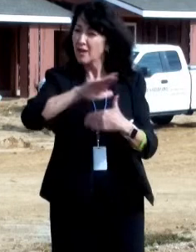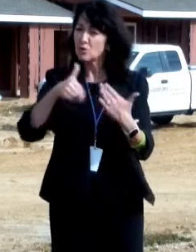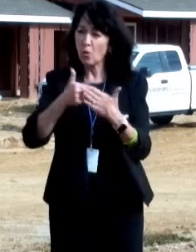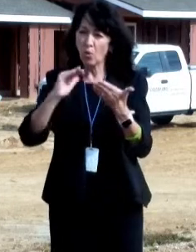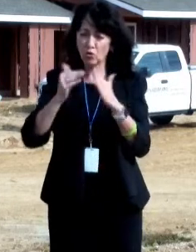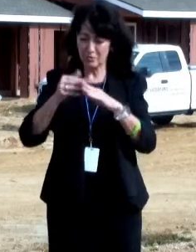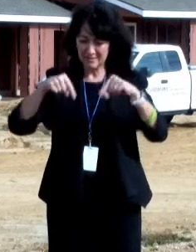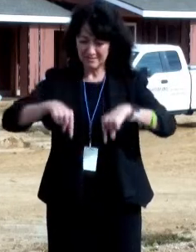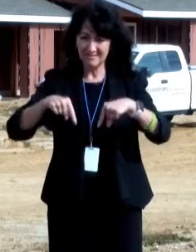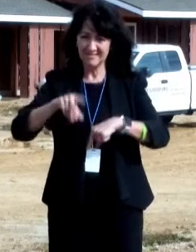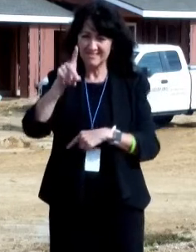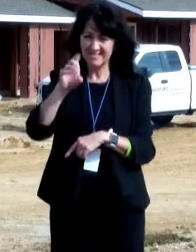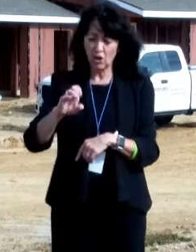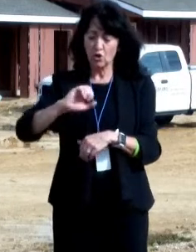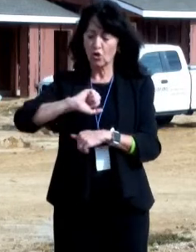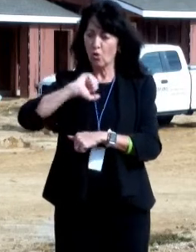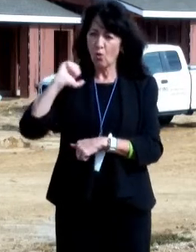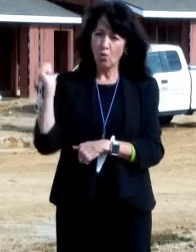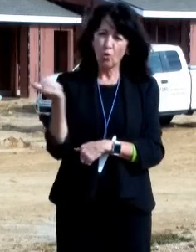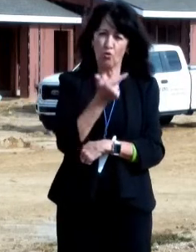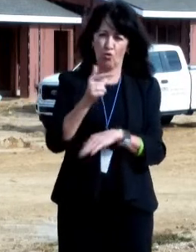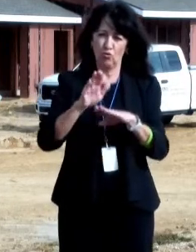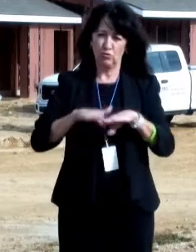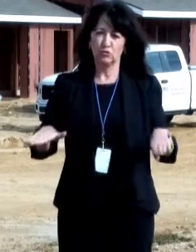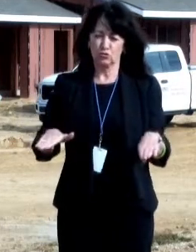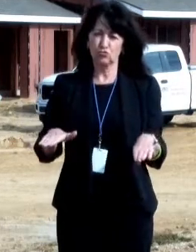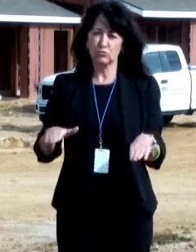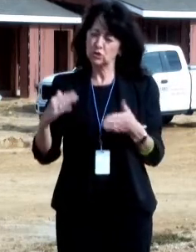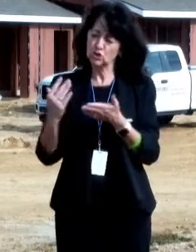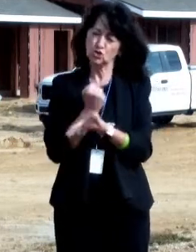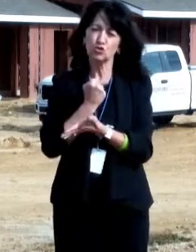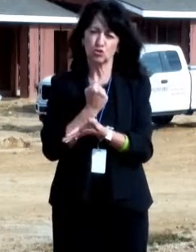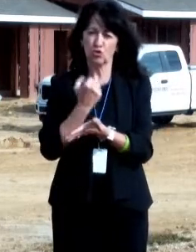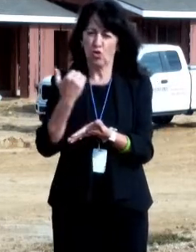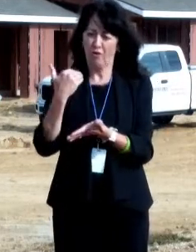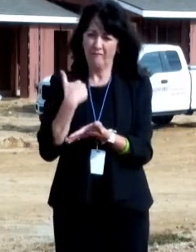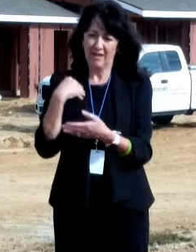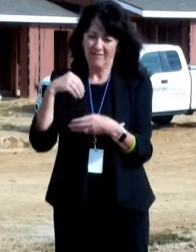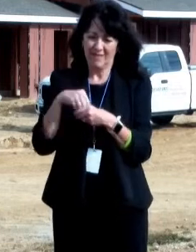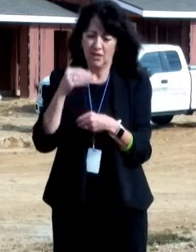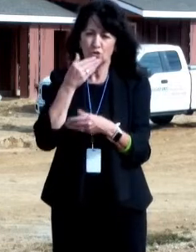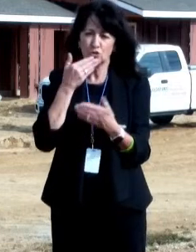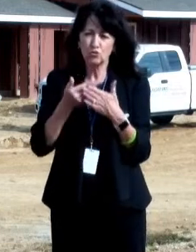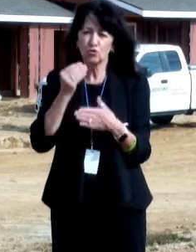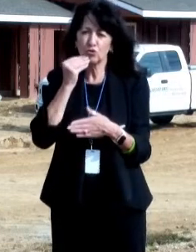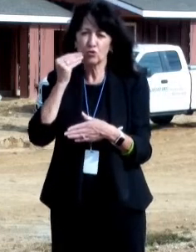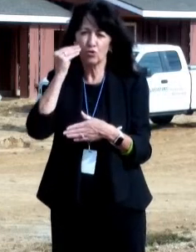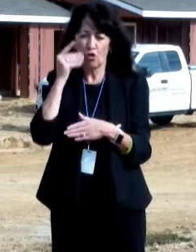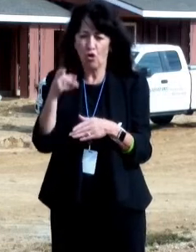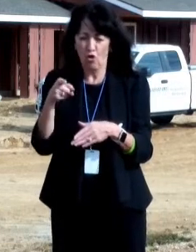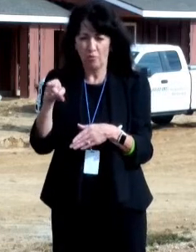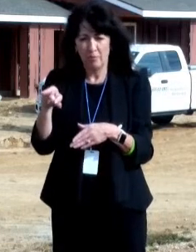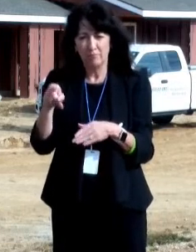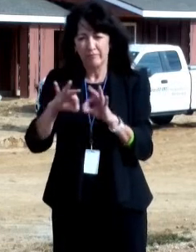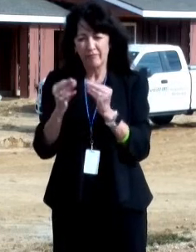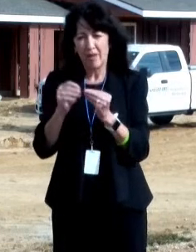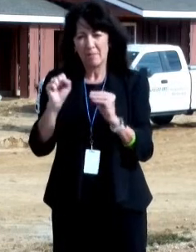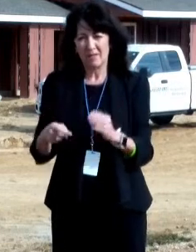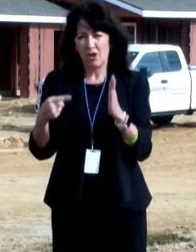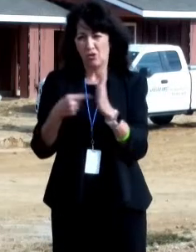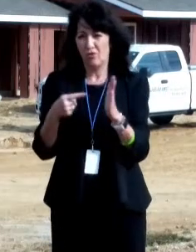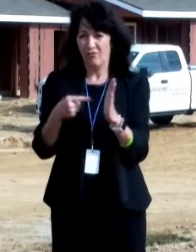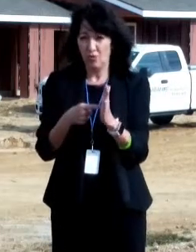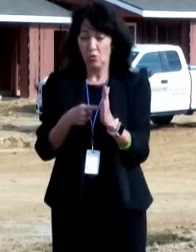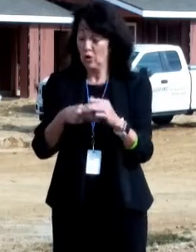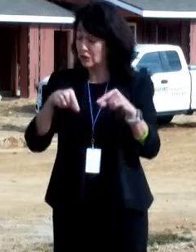all children deserve a decent, affordable house. And last but not least, y'all know I was the Secretary of Labor, so to me, this is